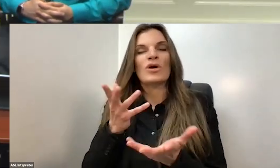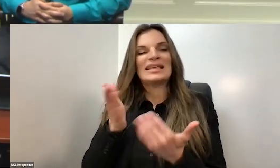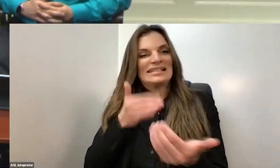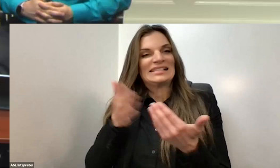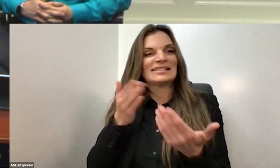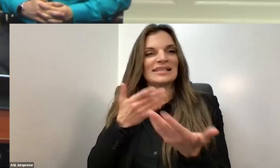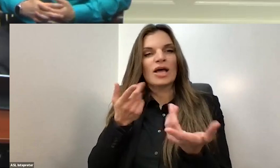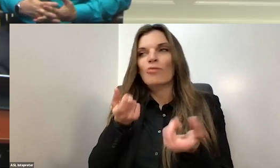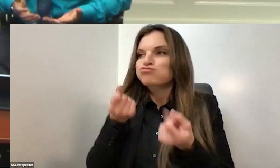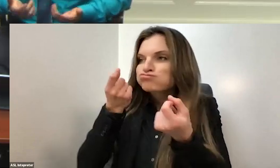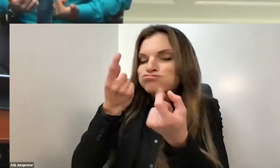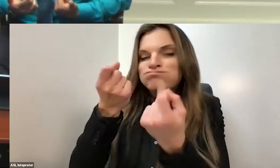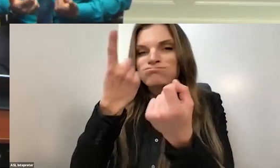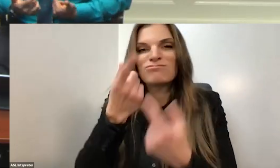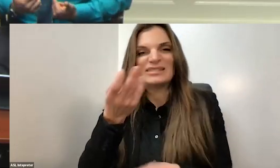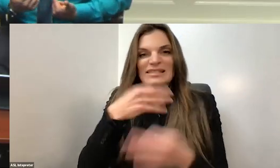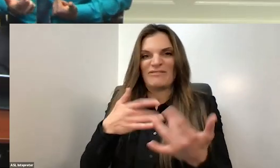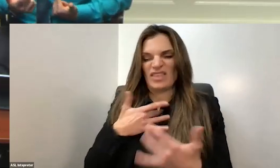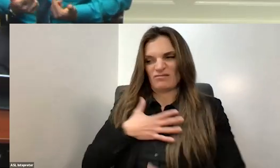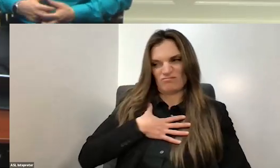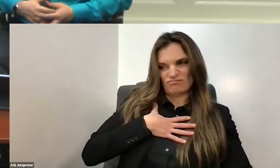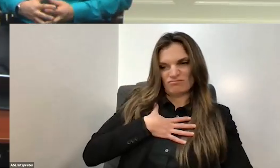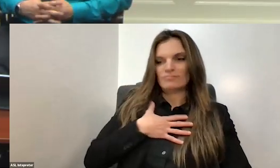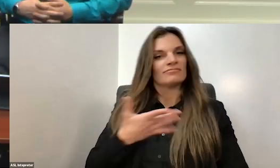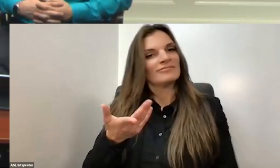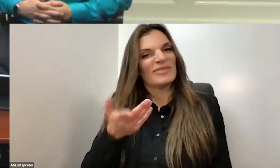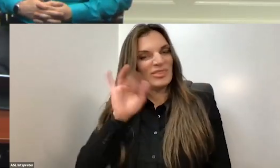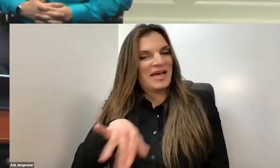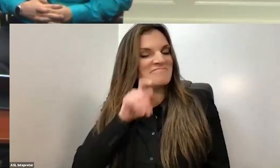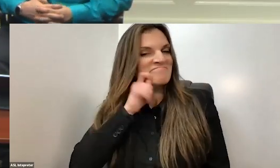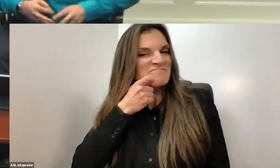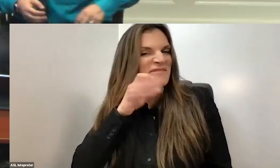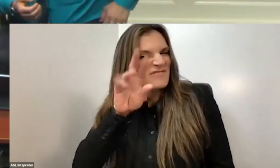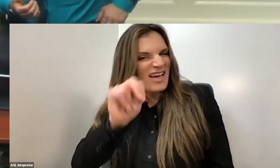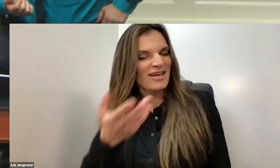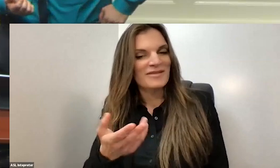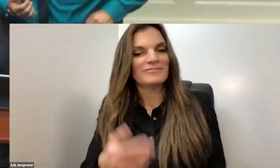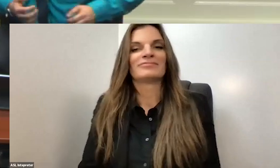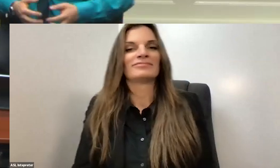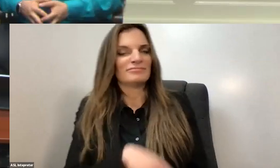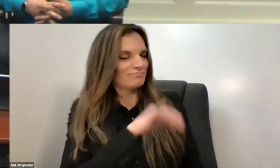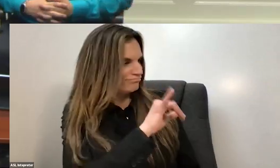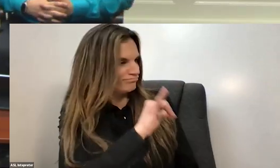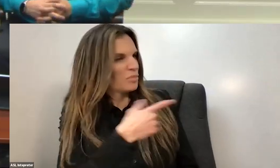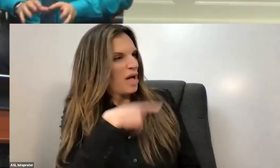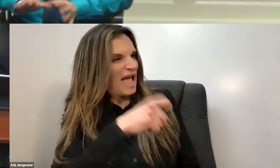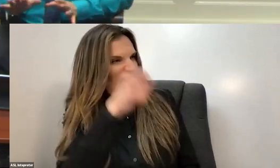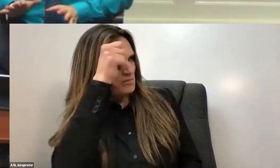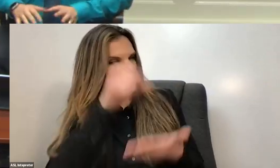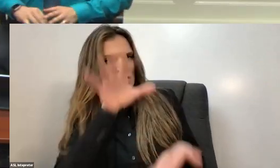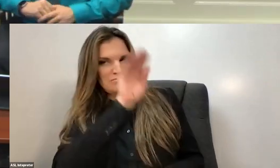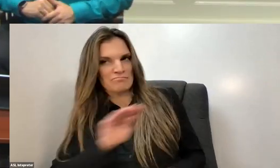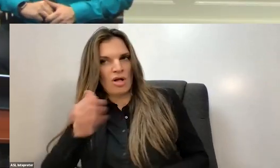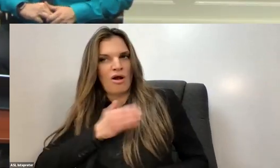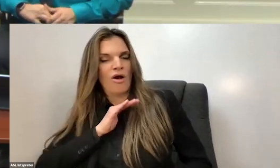fun. We'll have a new soundtrack for our like trainings. Yeah, do it. Use it. Absolutely, right? We'll have some mood